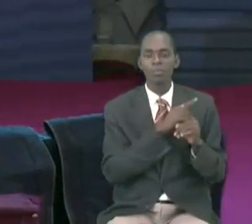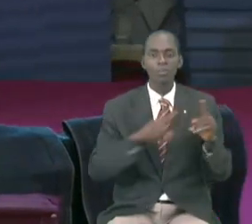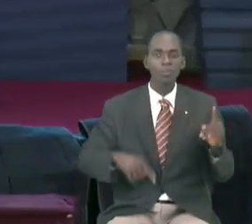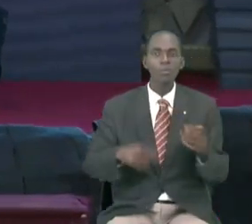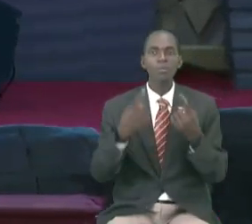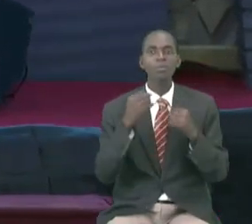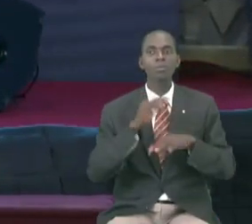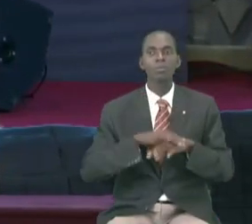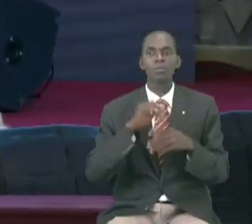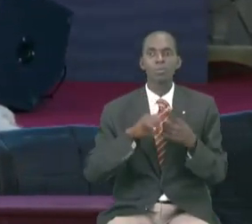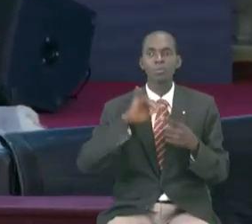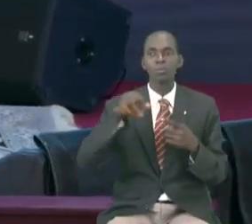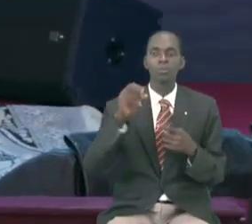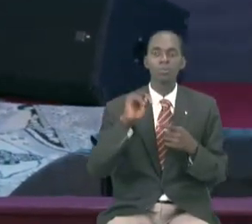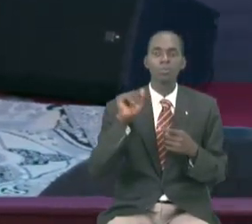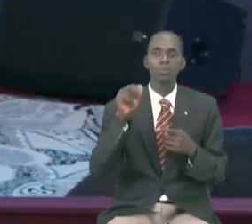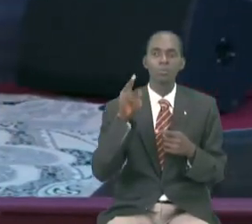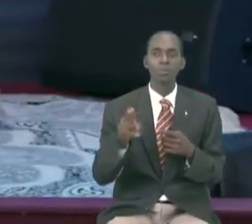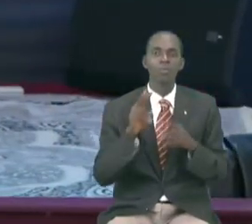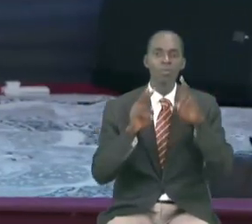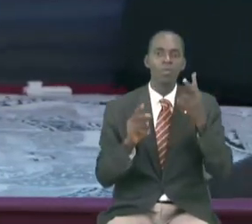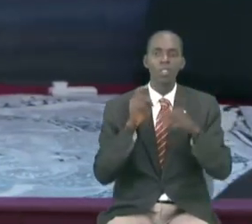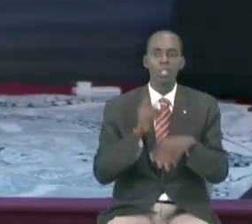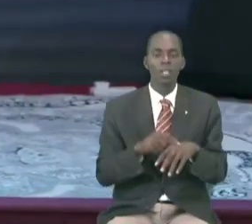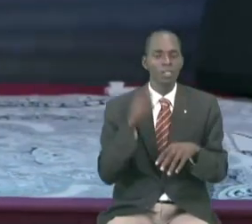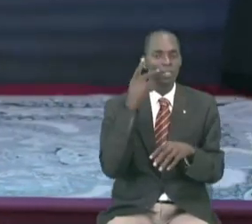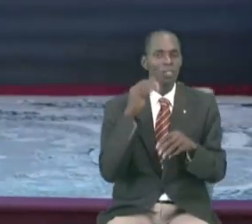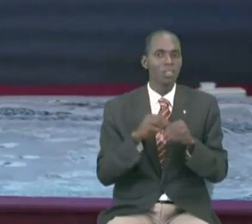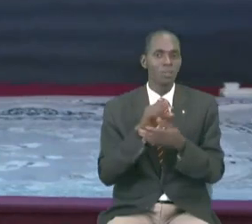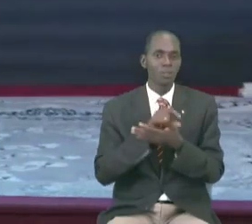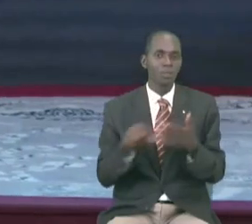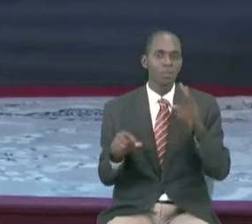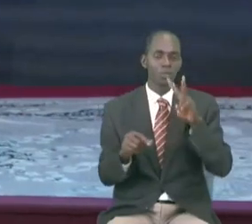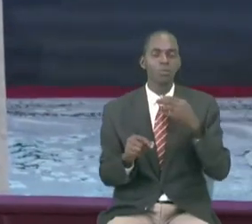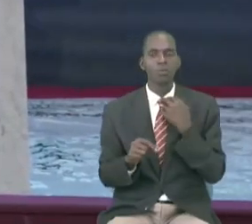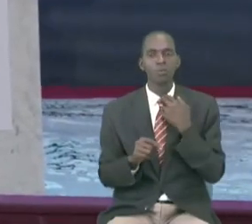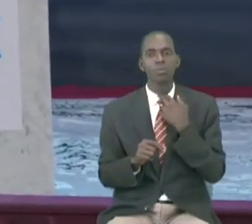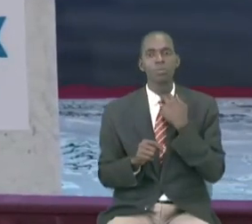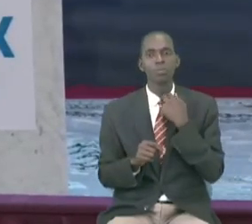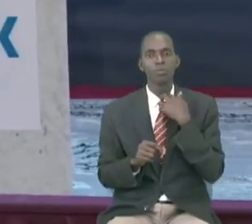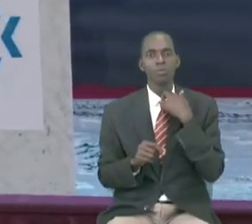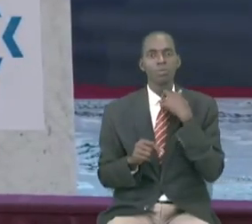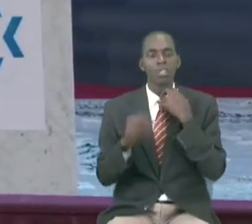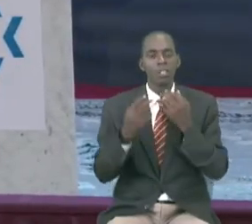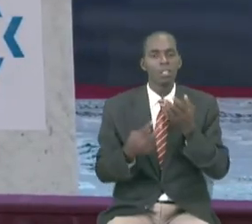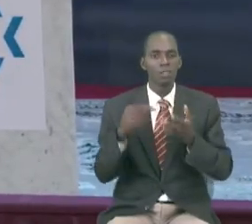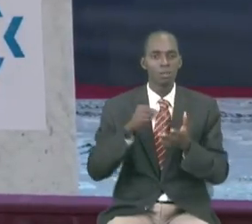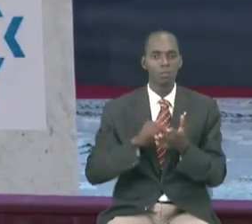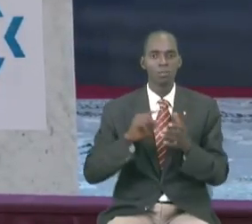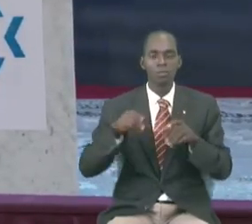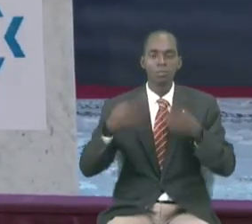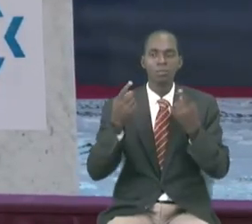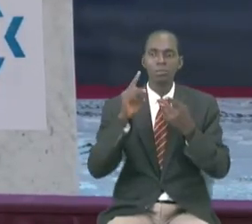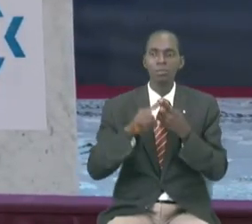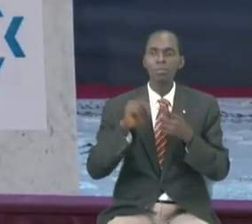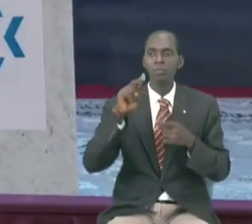unto Nineveh. He has not changed. The will of God has not changed. The doctrine of the